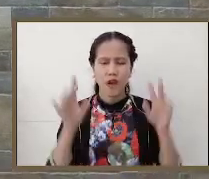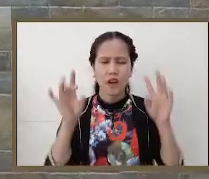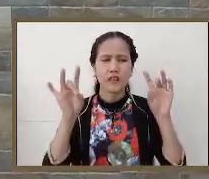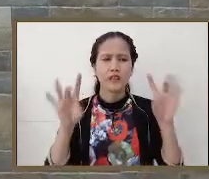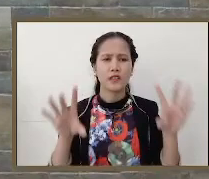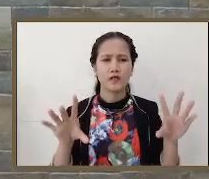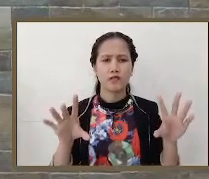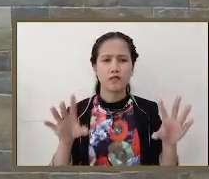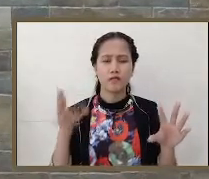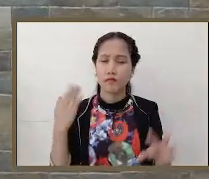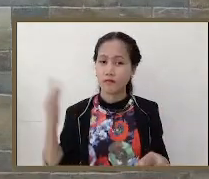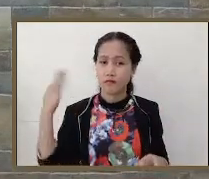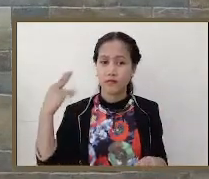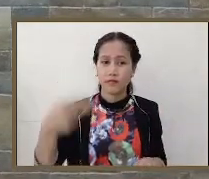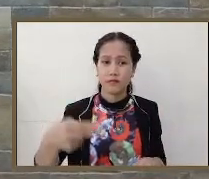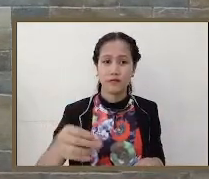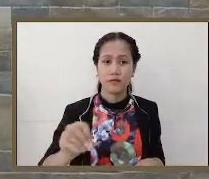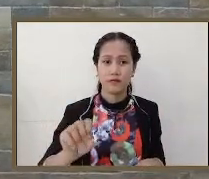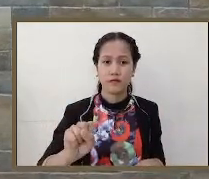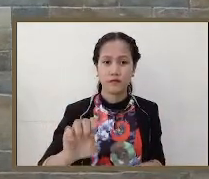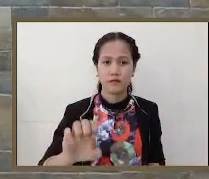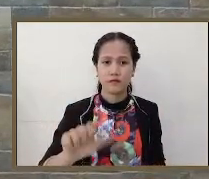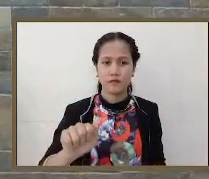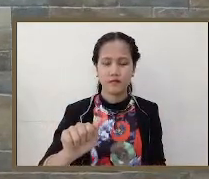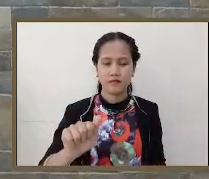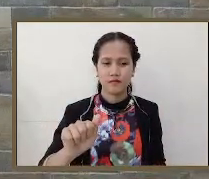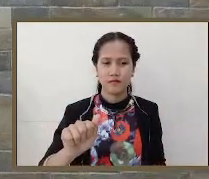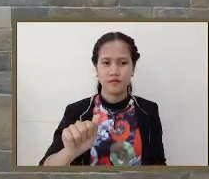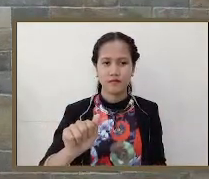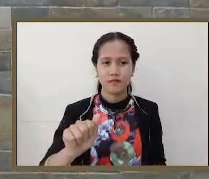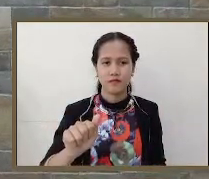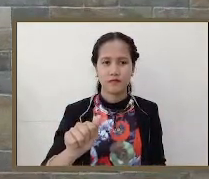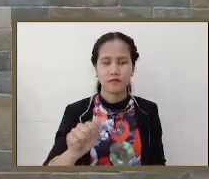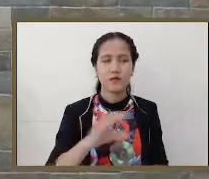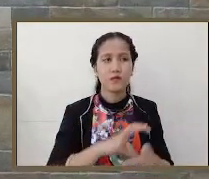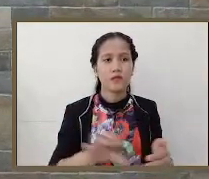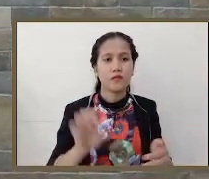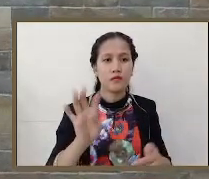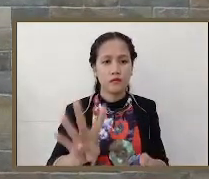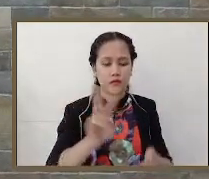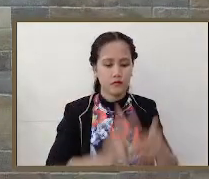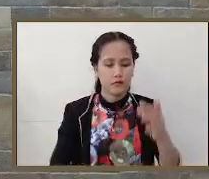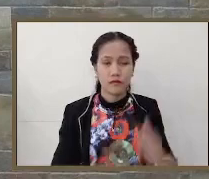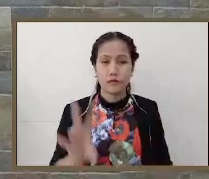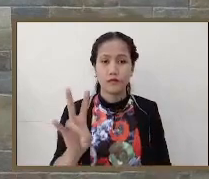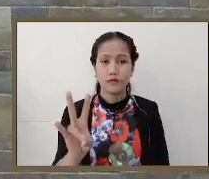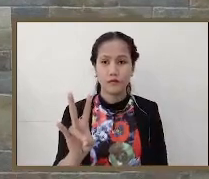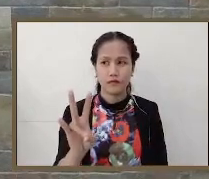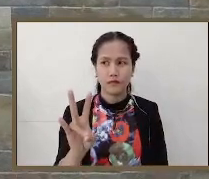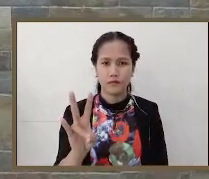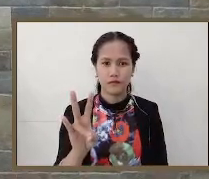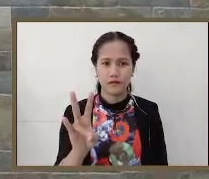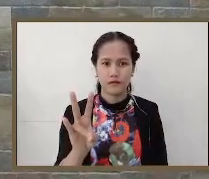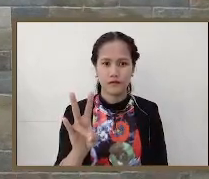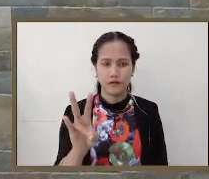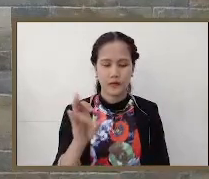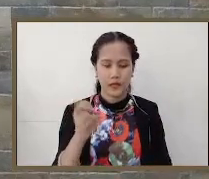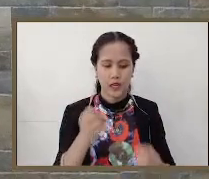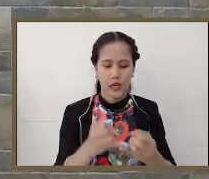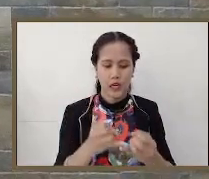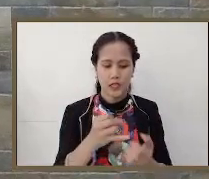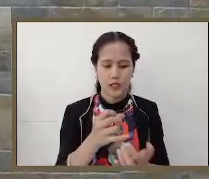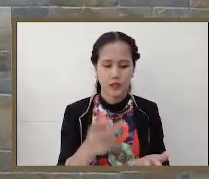of Hosea. Ano sabi sa verse number 7, chapter 4? As they were increased, oh, let me read the last part of verse number 6.